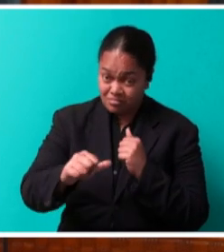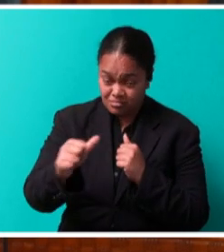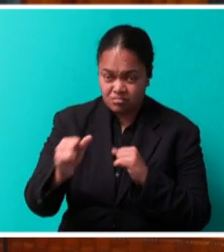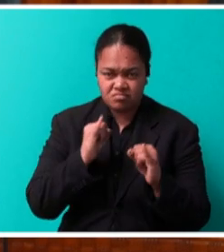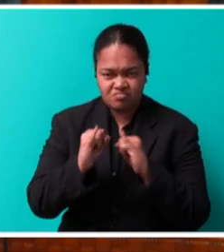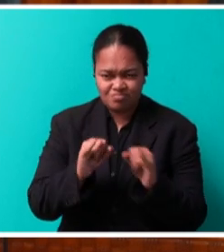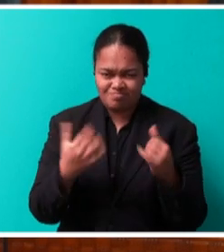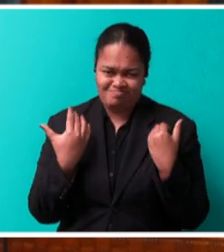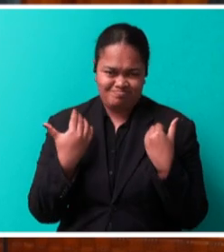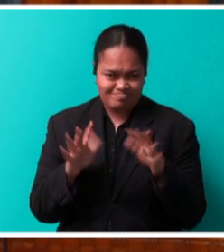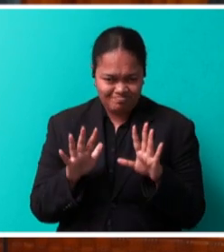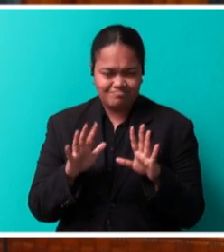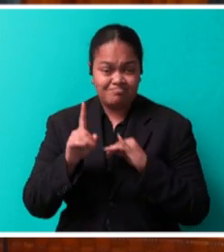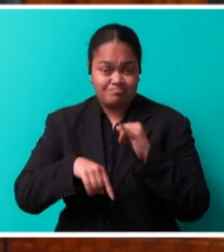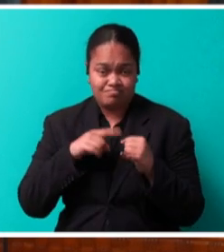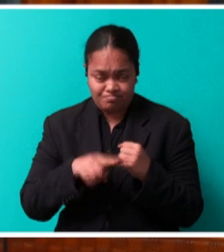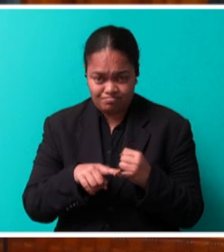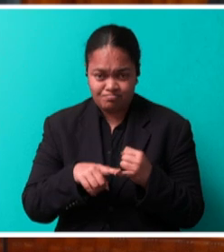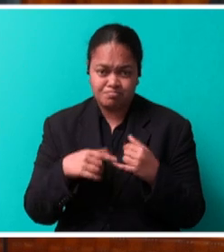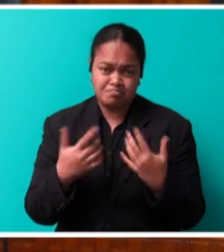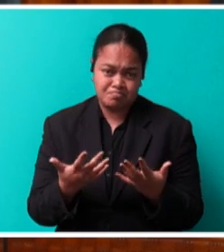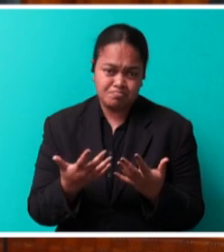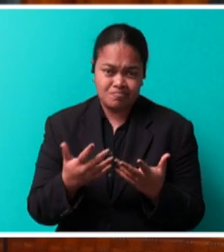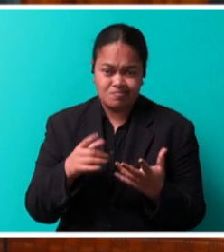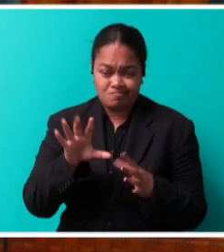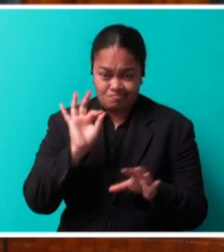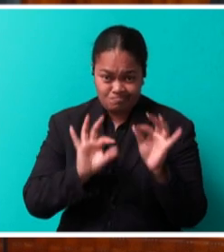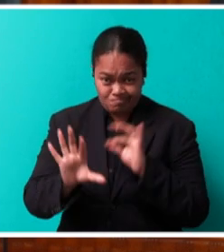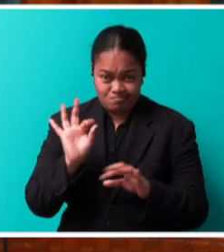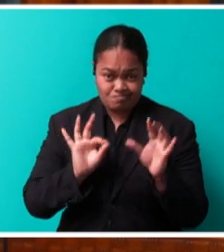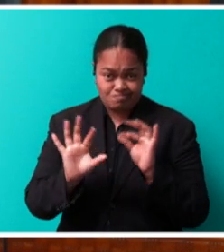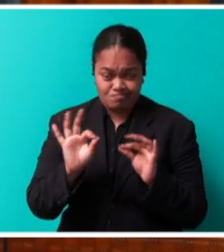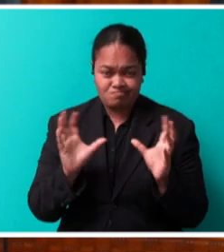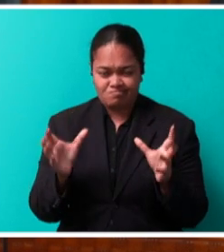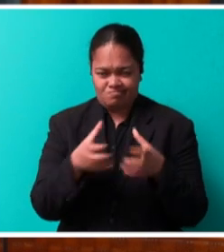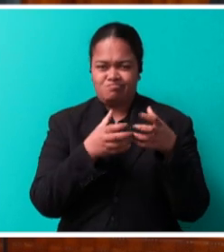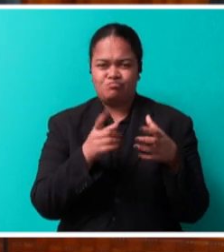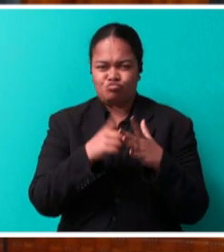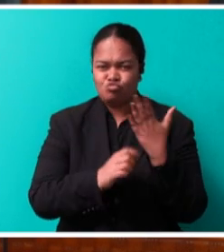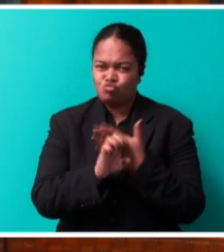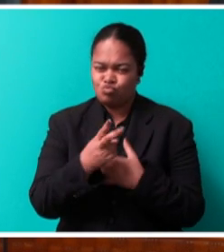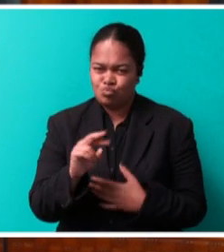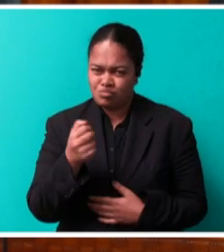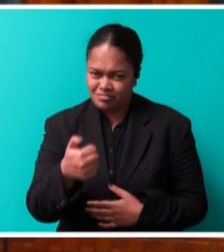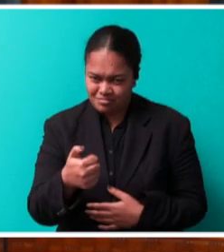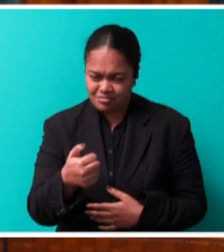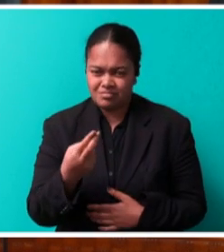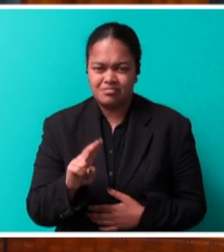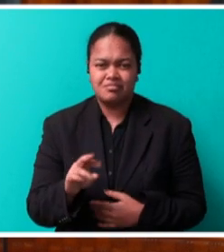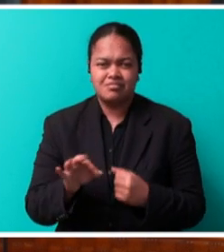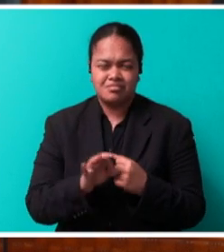completed. Finalization of these appointments is expected by June 2026. And operations and maintenance capacity